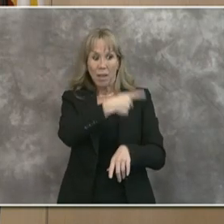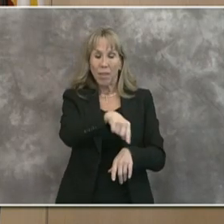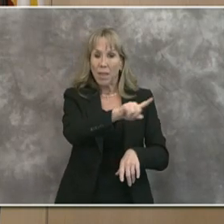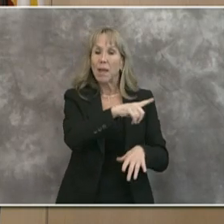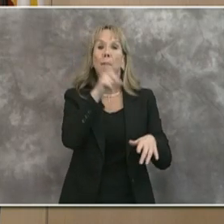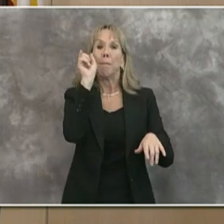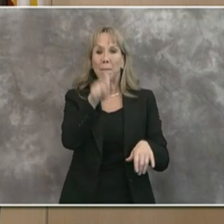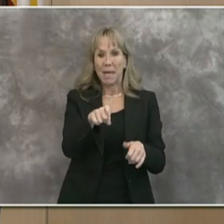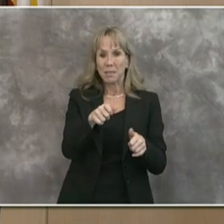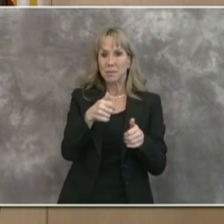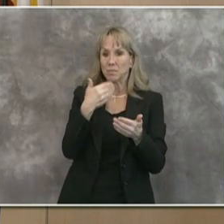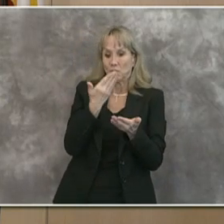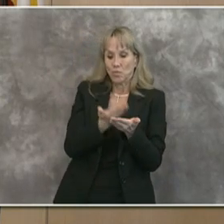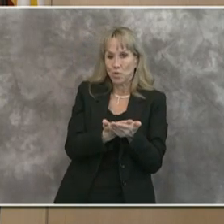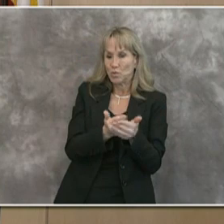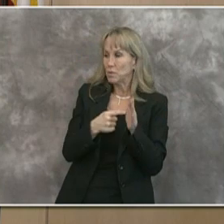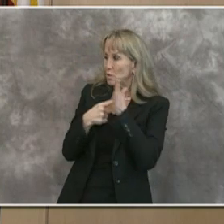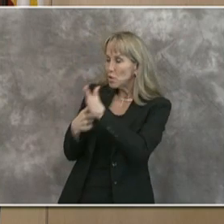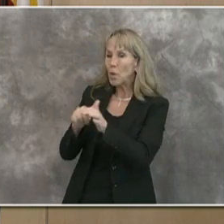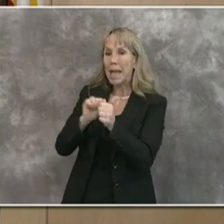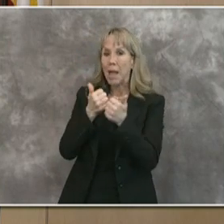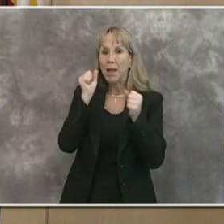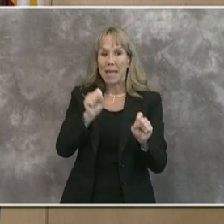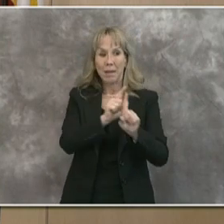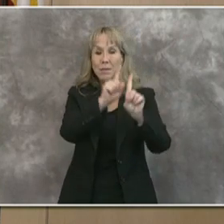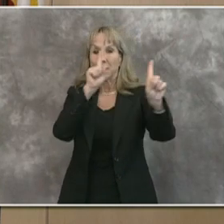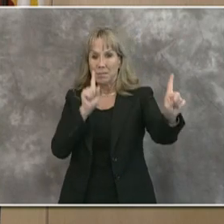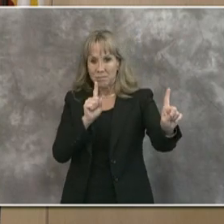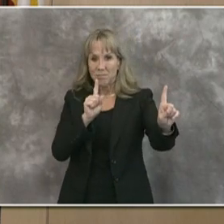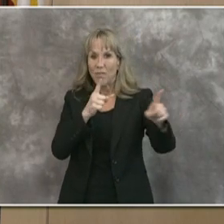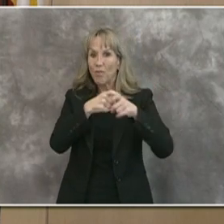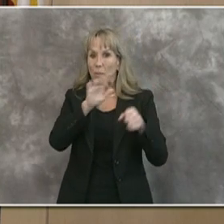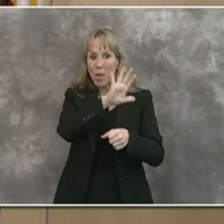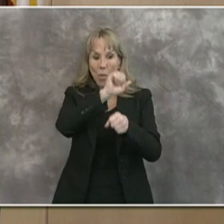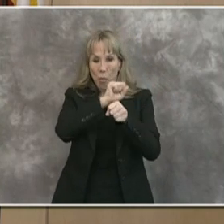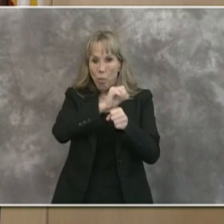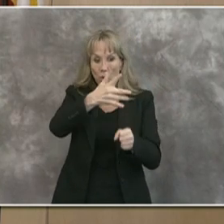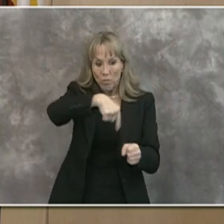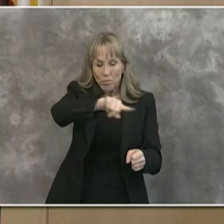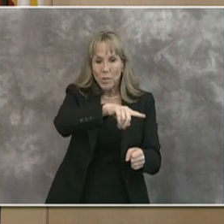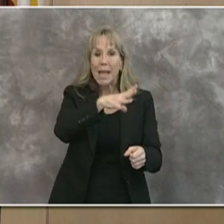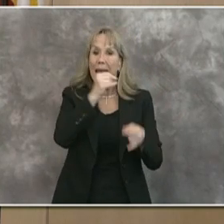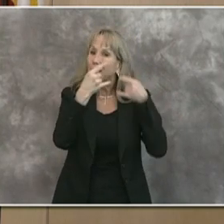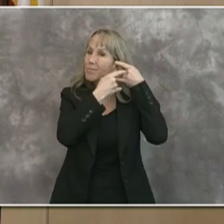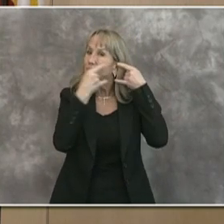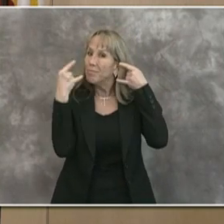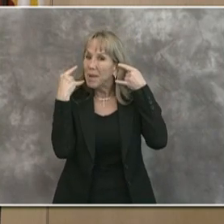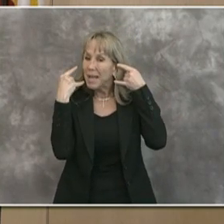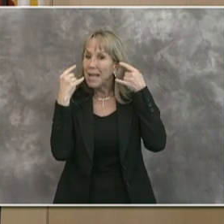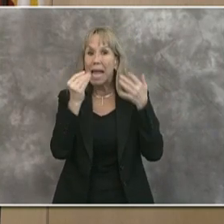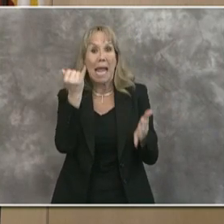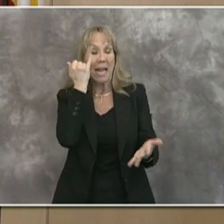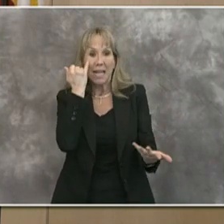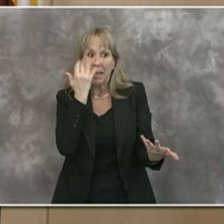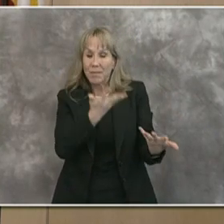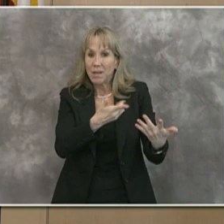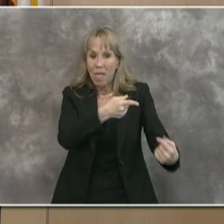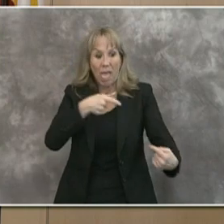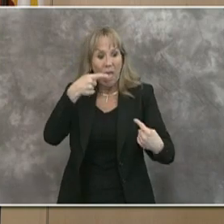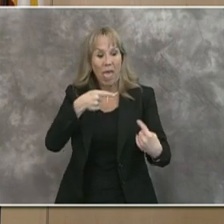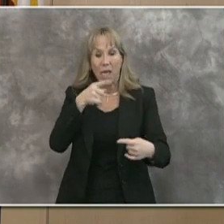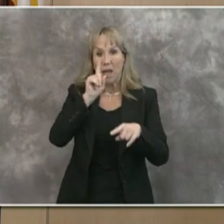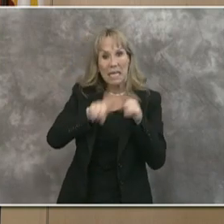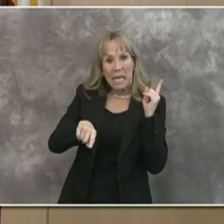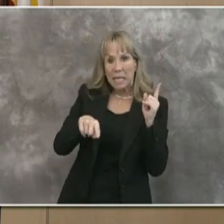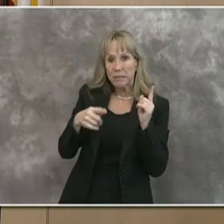social distancing and the masking orders are adhered to. And if there's any problems with that, then they would